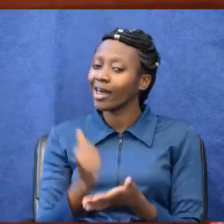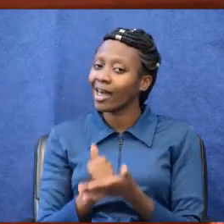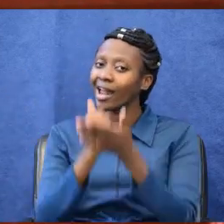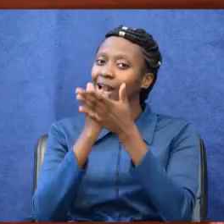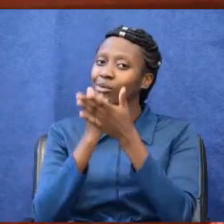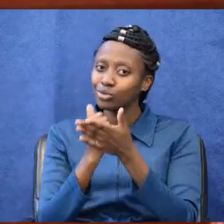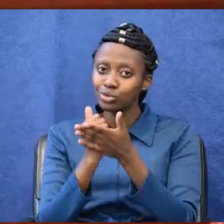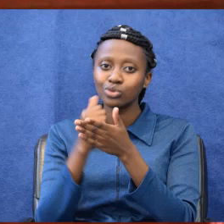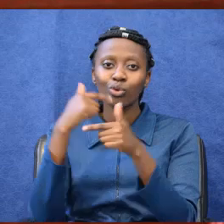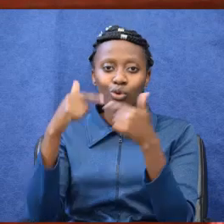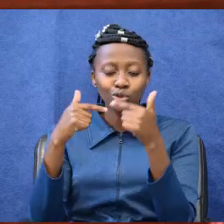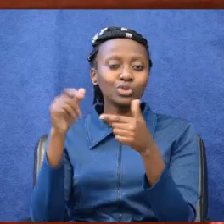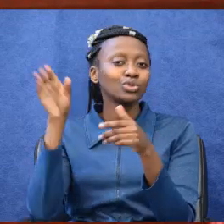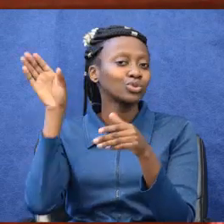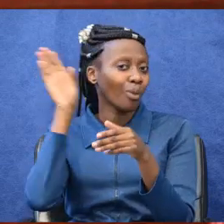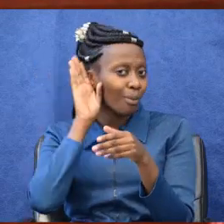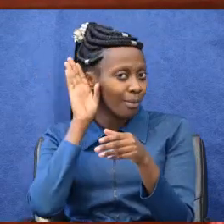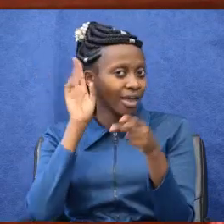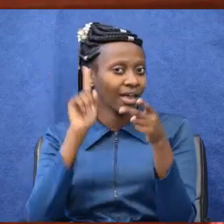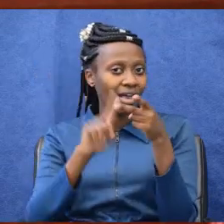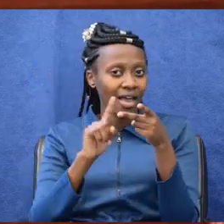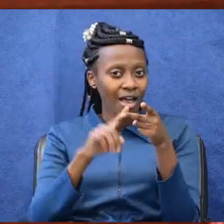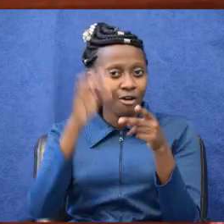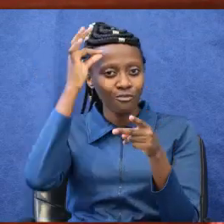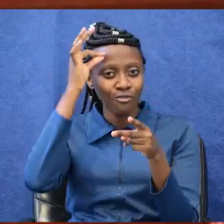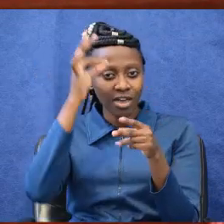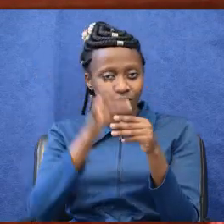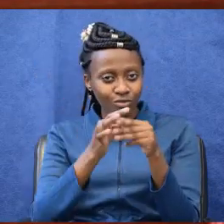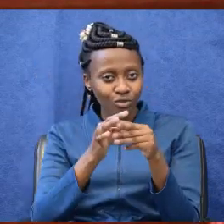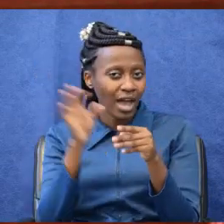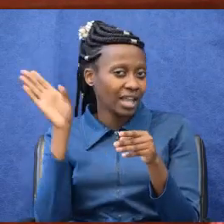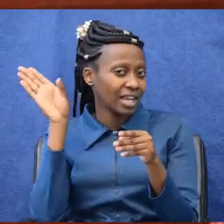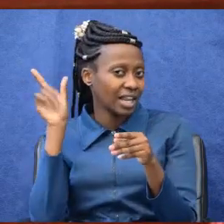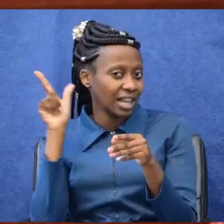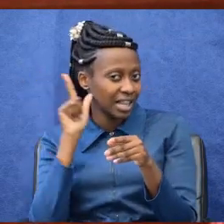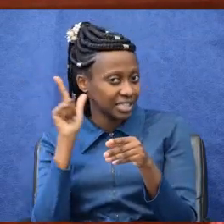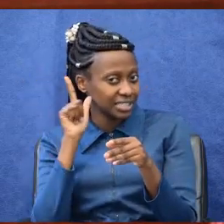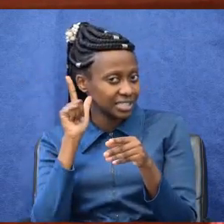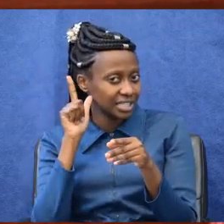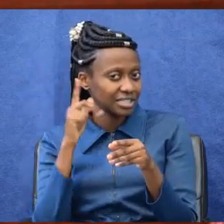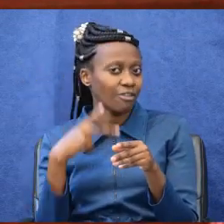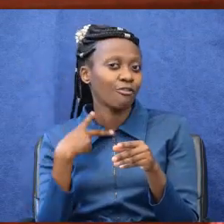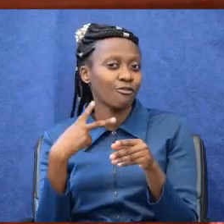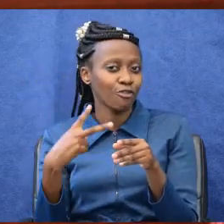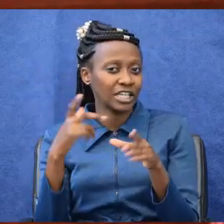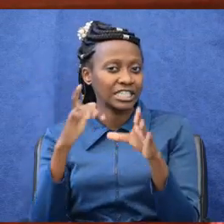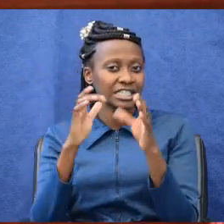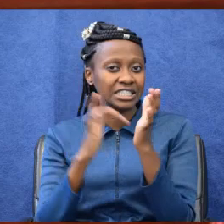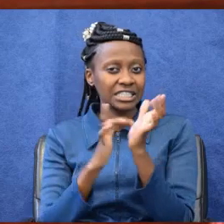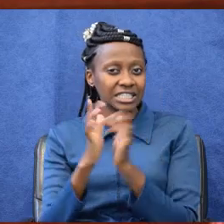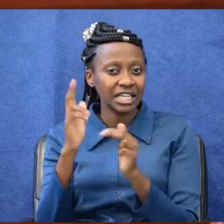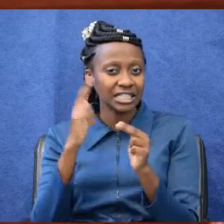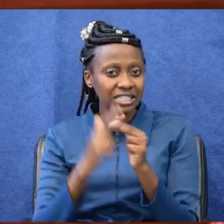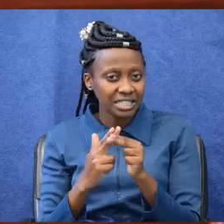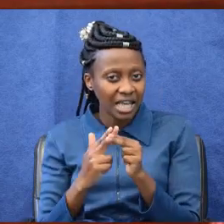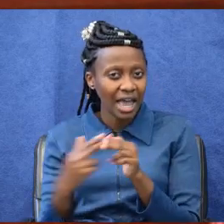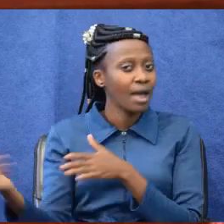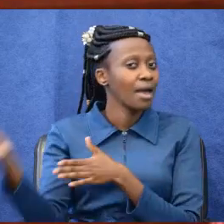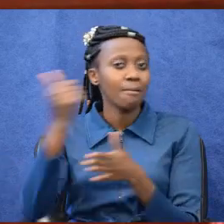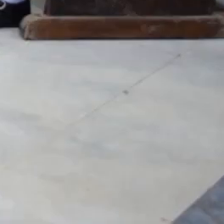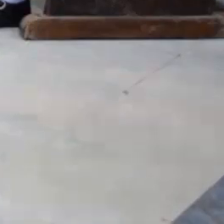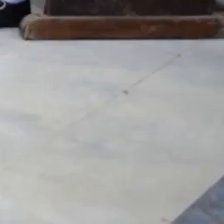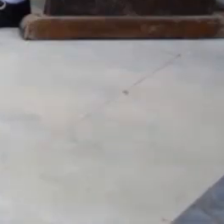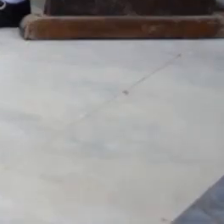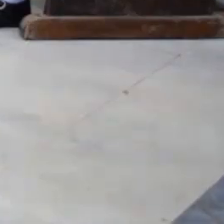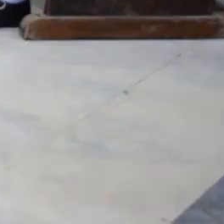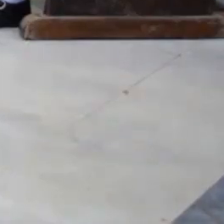him, to be faithful to him, to hear his voice. In Jesus' name. Amen.